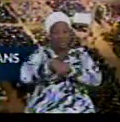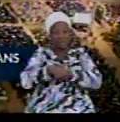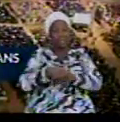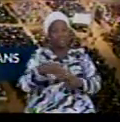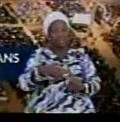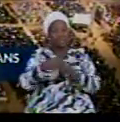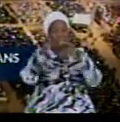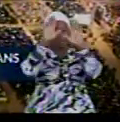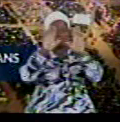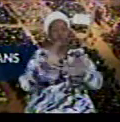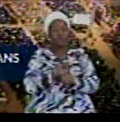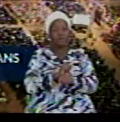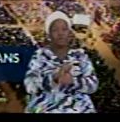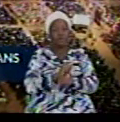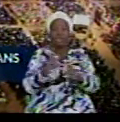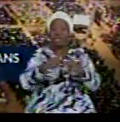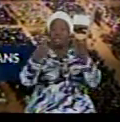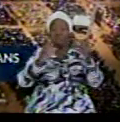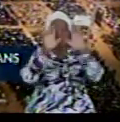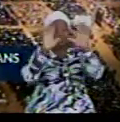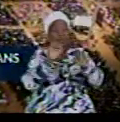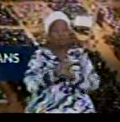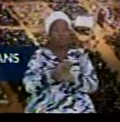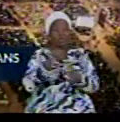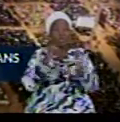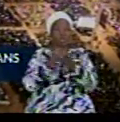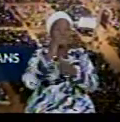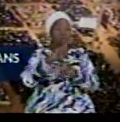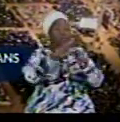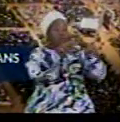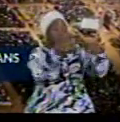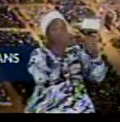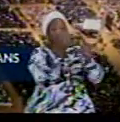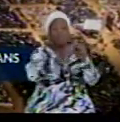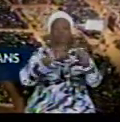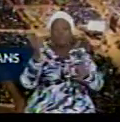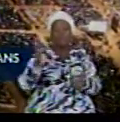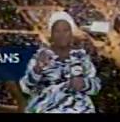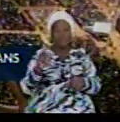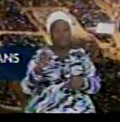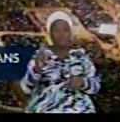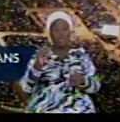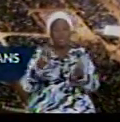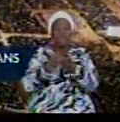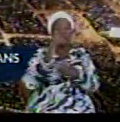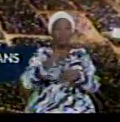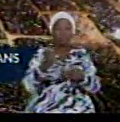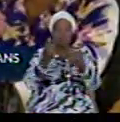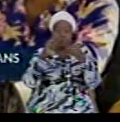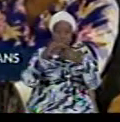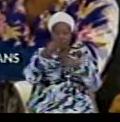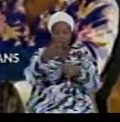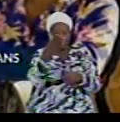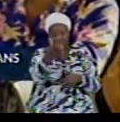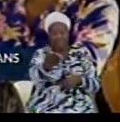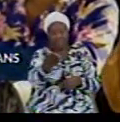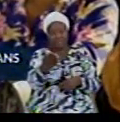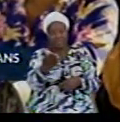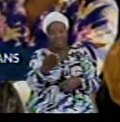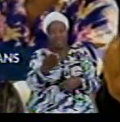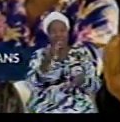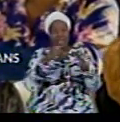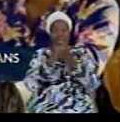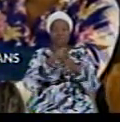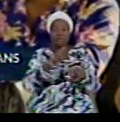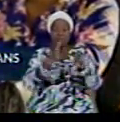Spectacular miracle. It will spread everywhere. It will spread to you there. It